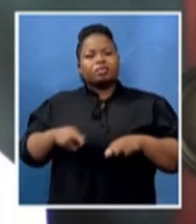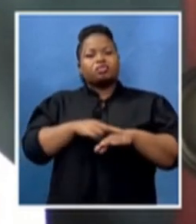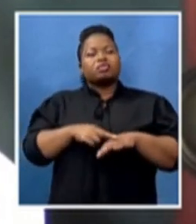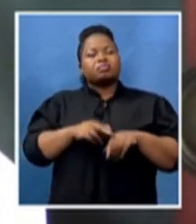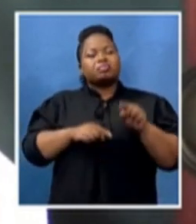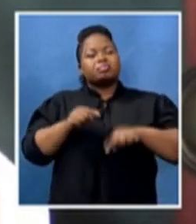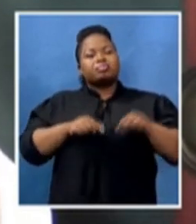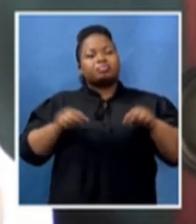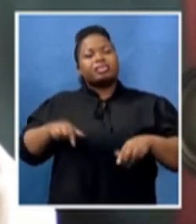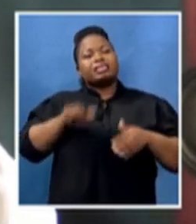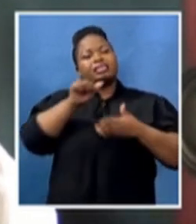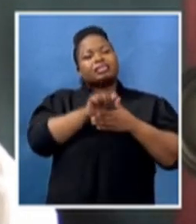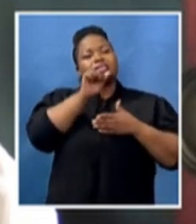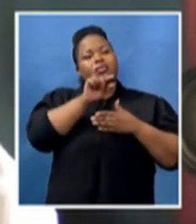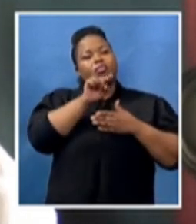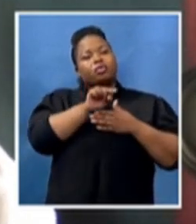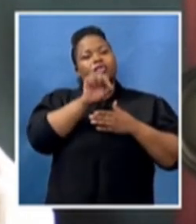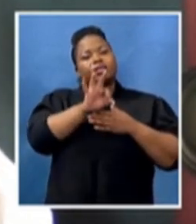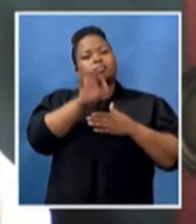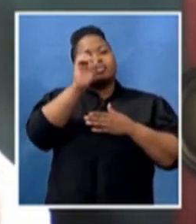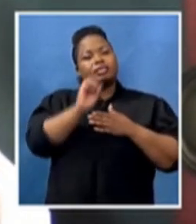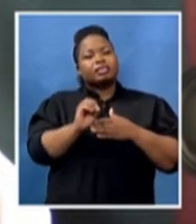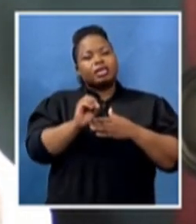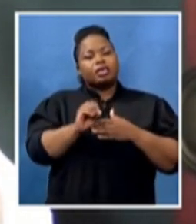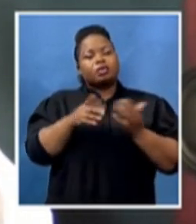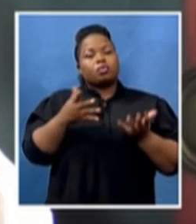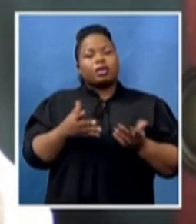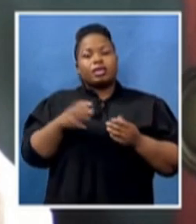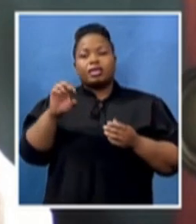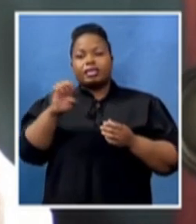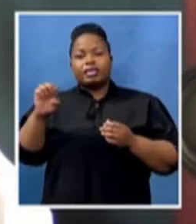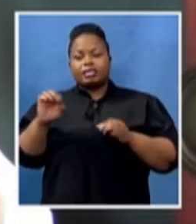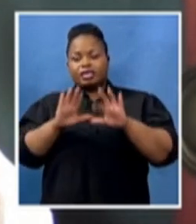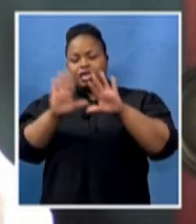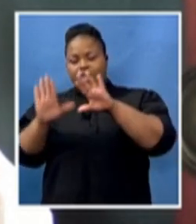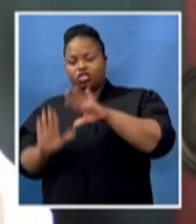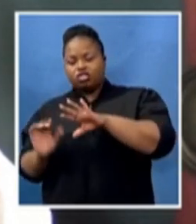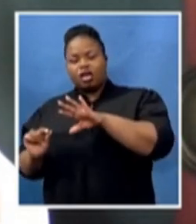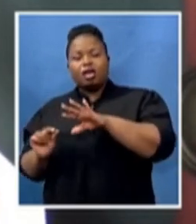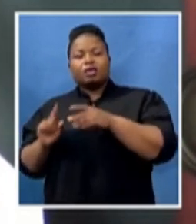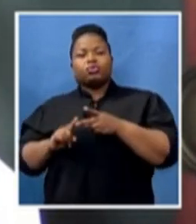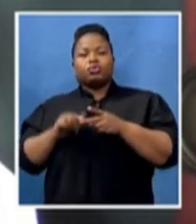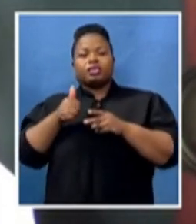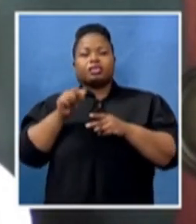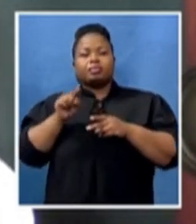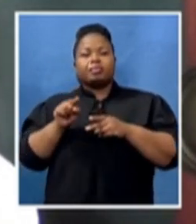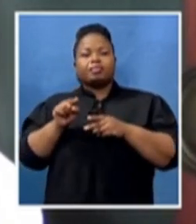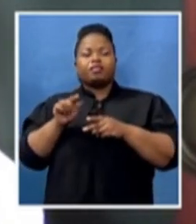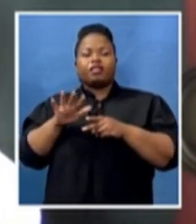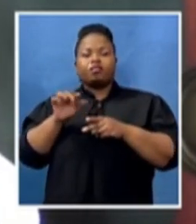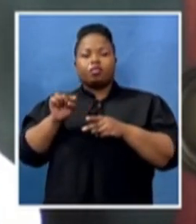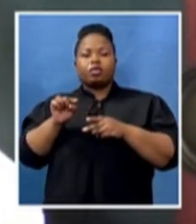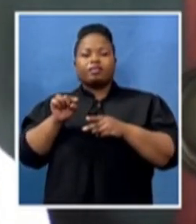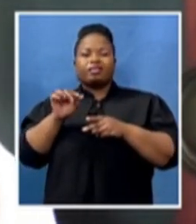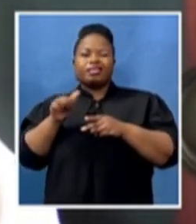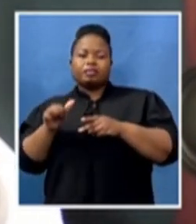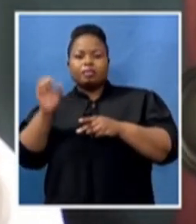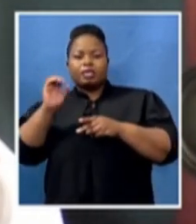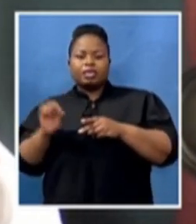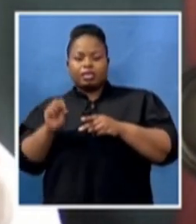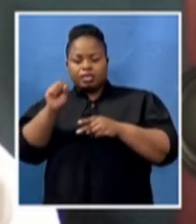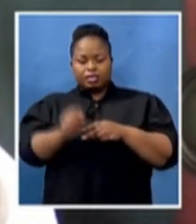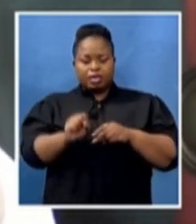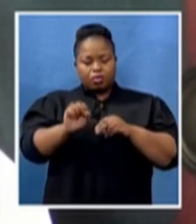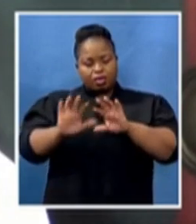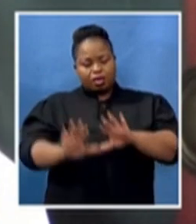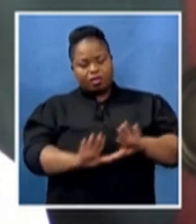in East Asia to 65.6% in Sub-Saharan Africa. Gender-based violence is multifaceted.